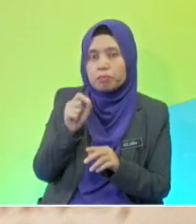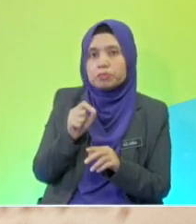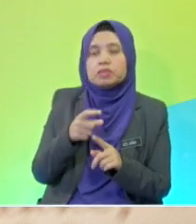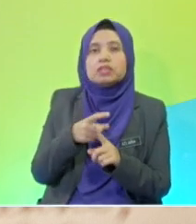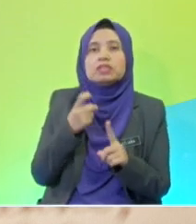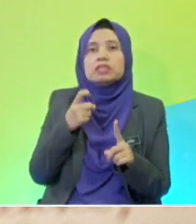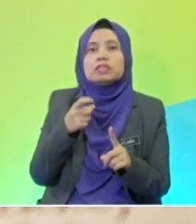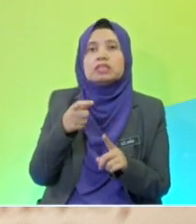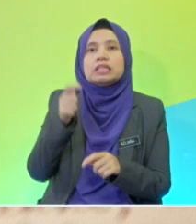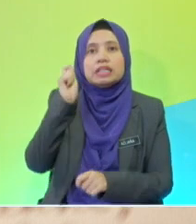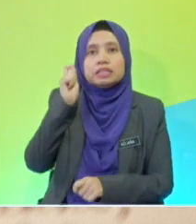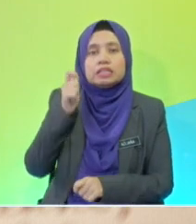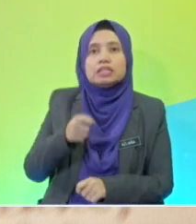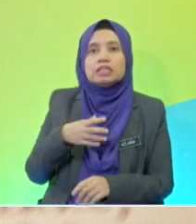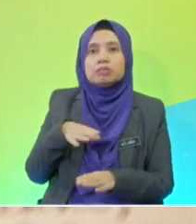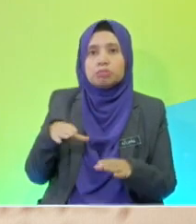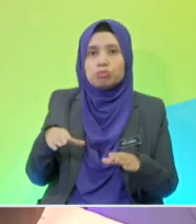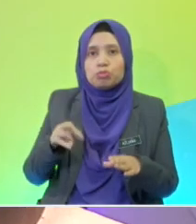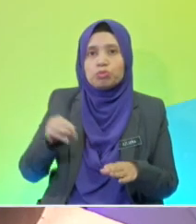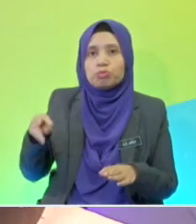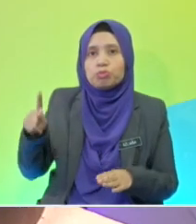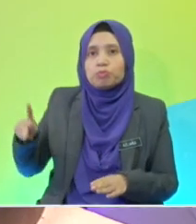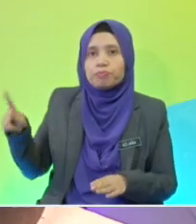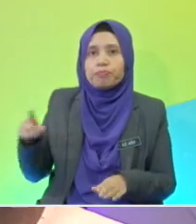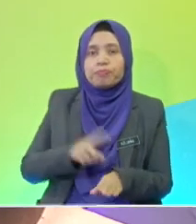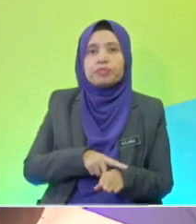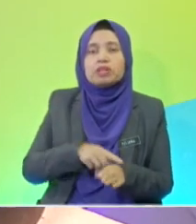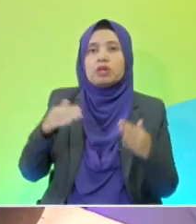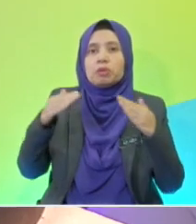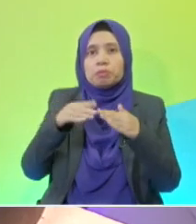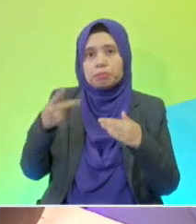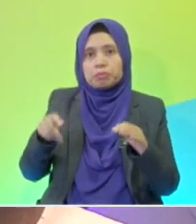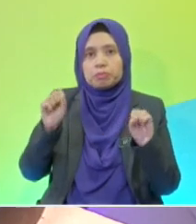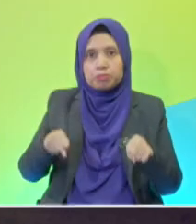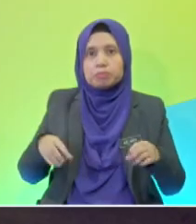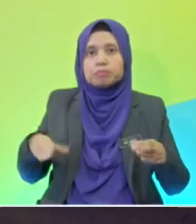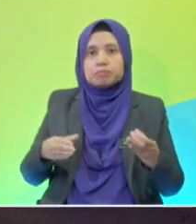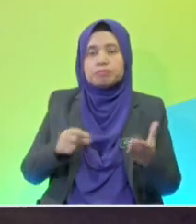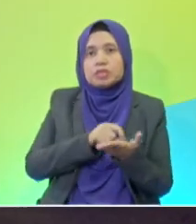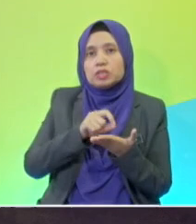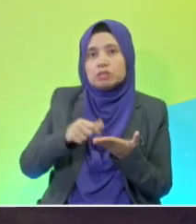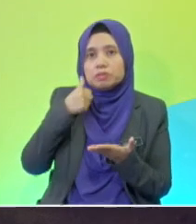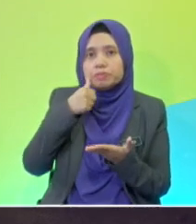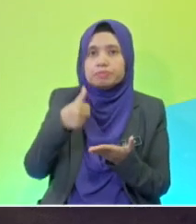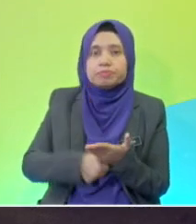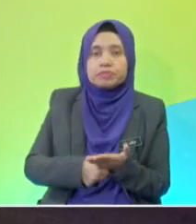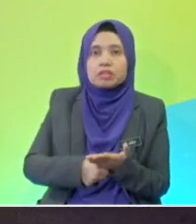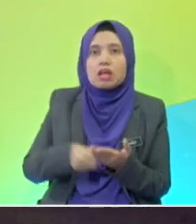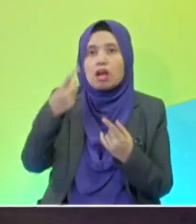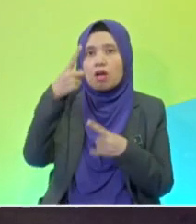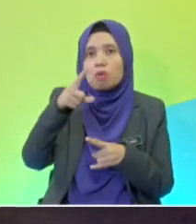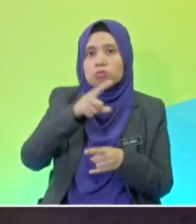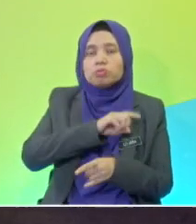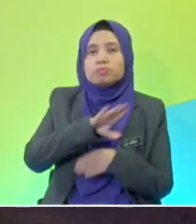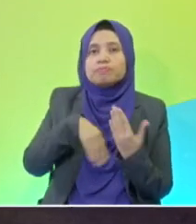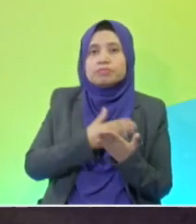sure all the pupils at home will be able to do the same thing. To Meeting reply his to Sharif Dole. requirements as well. Yes. For all the questions he asked, Yeah. we're